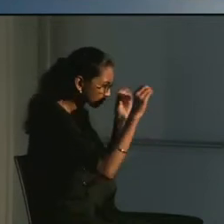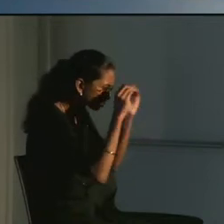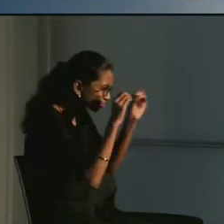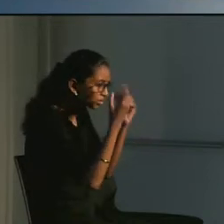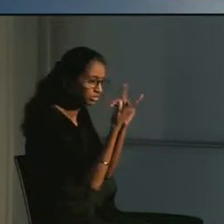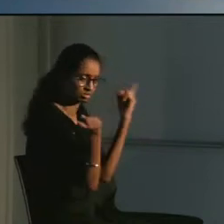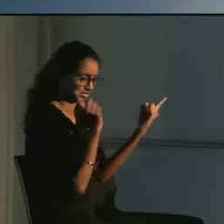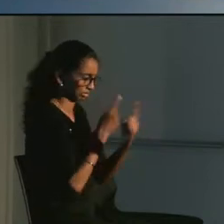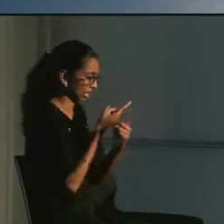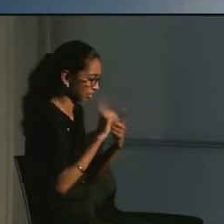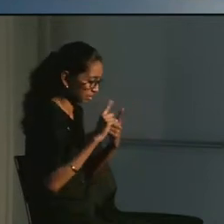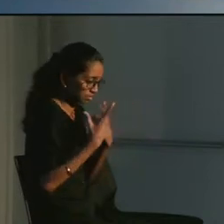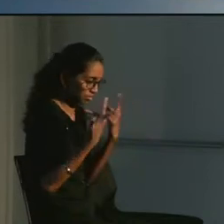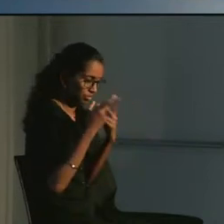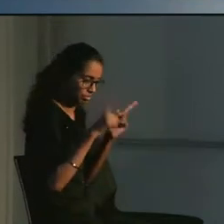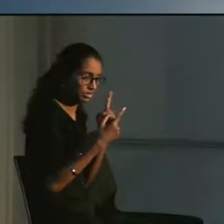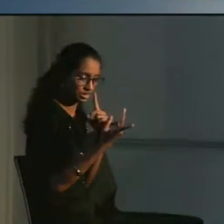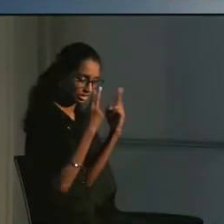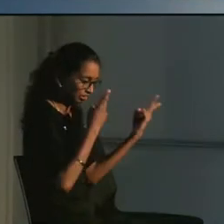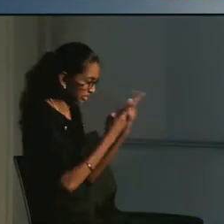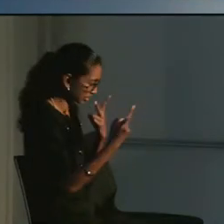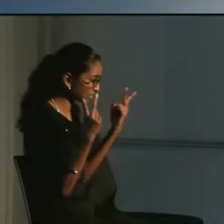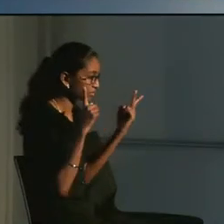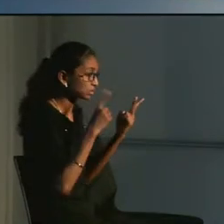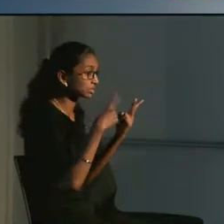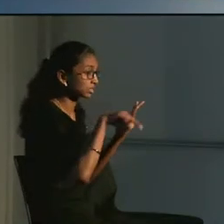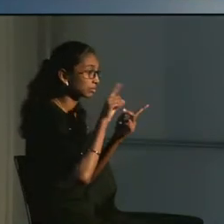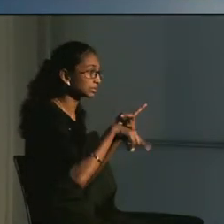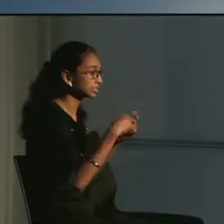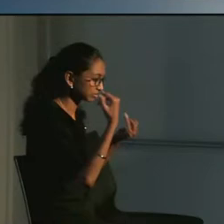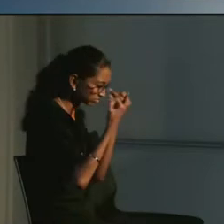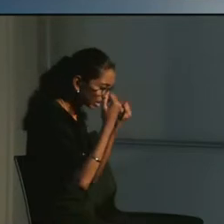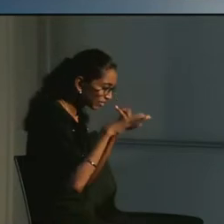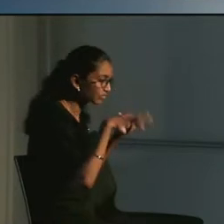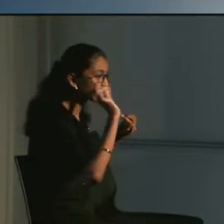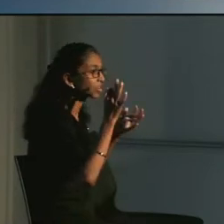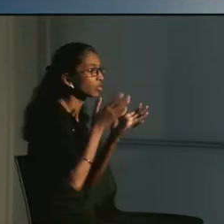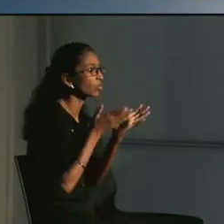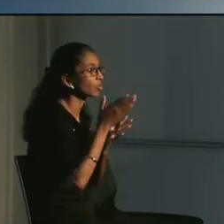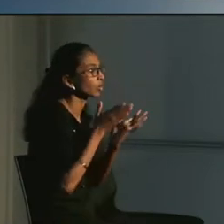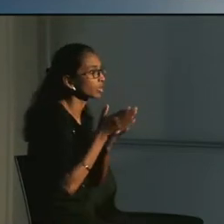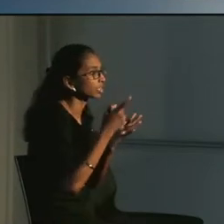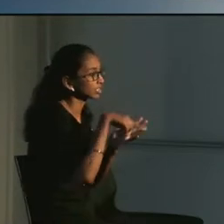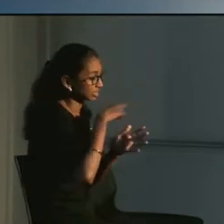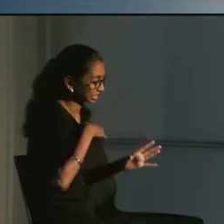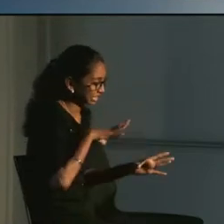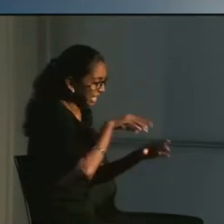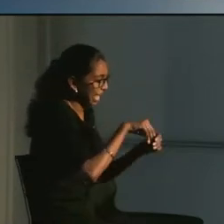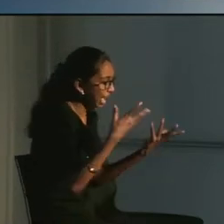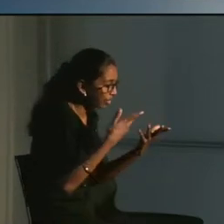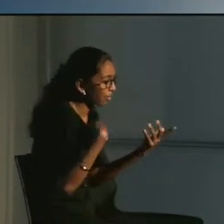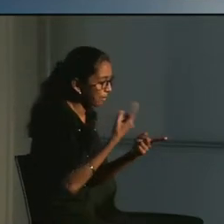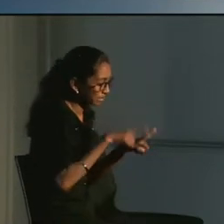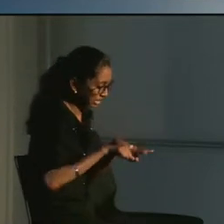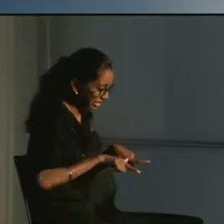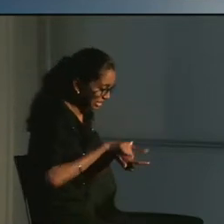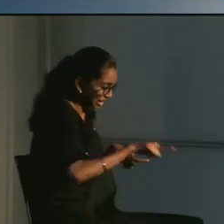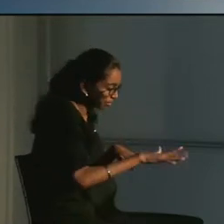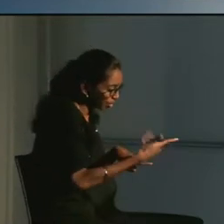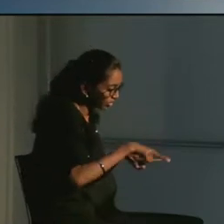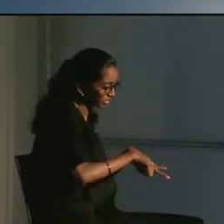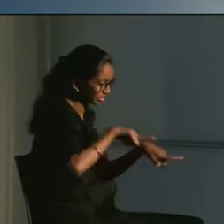around us and kind of find ways to see where we fit in or where we need to take it